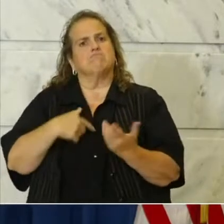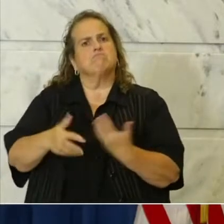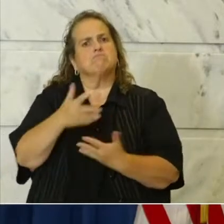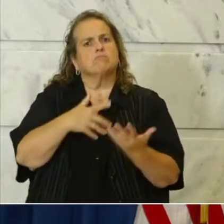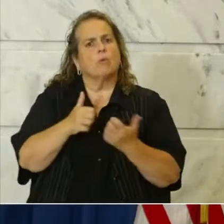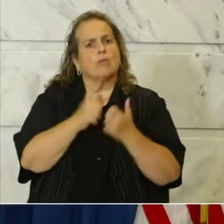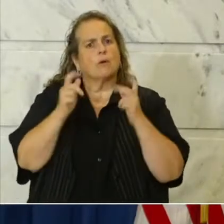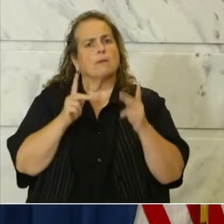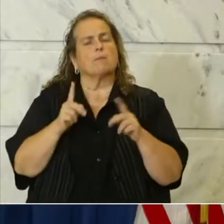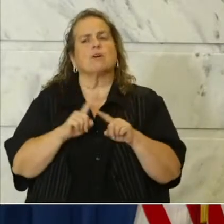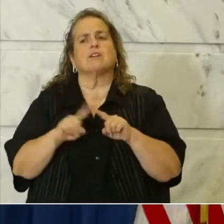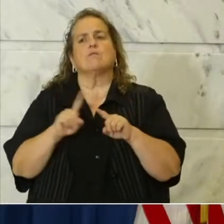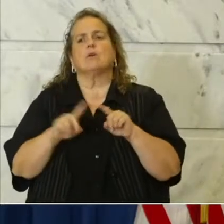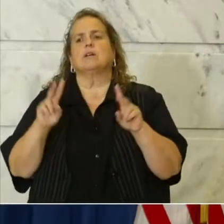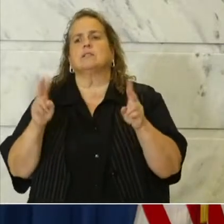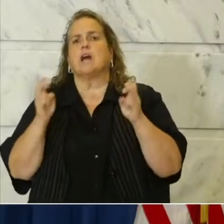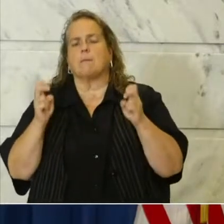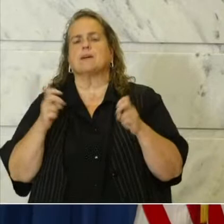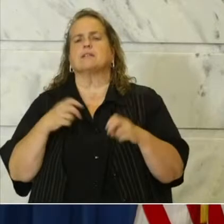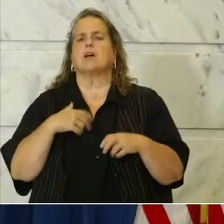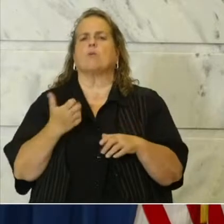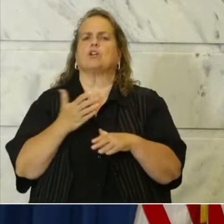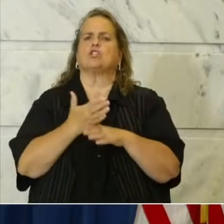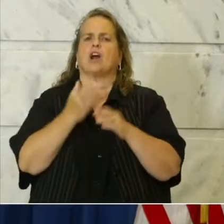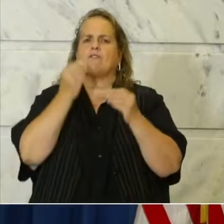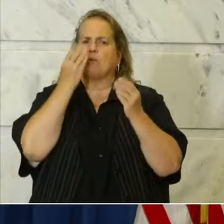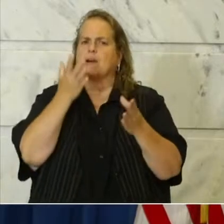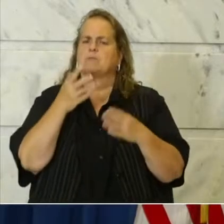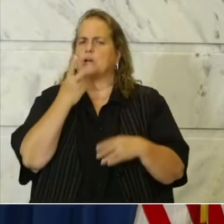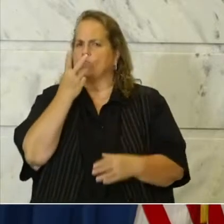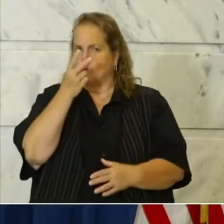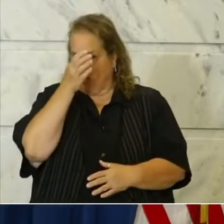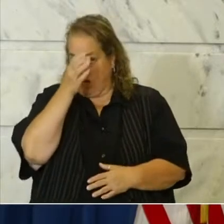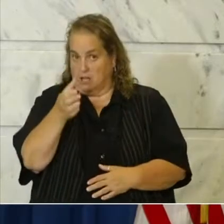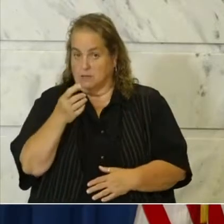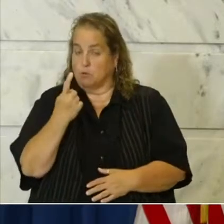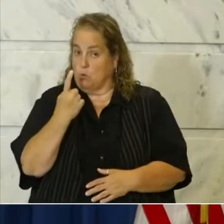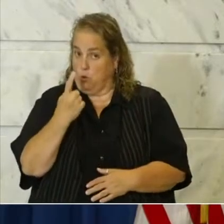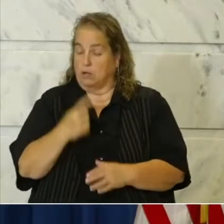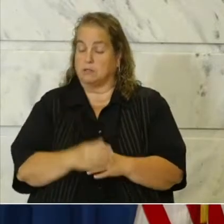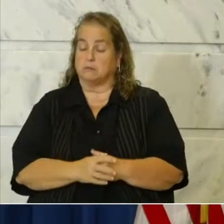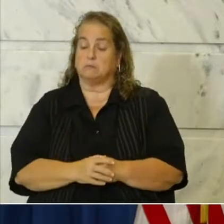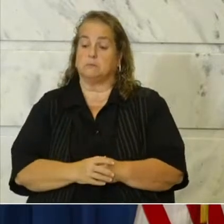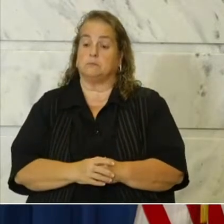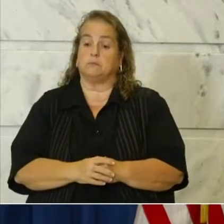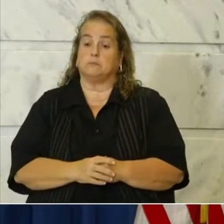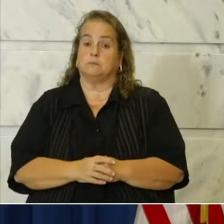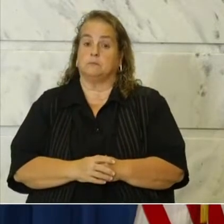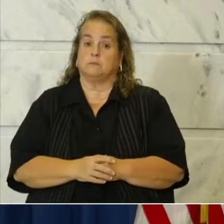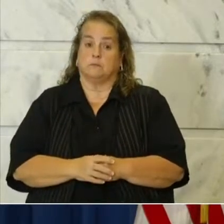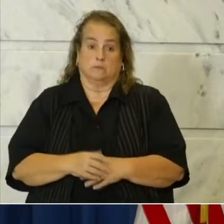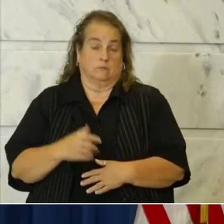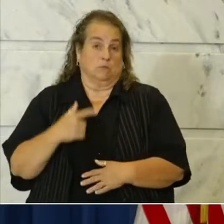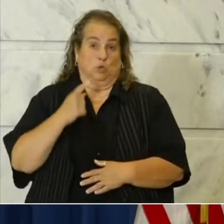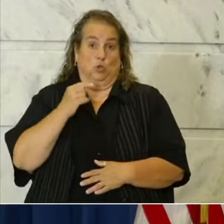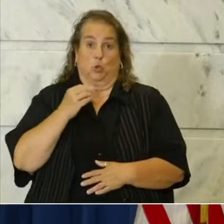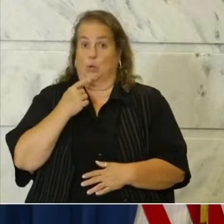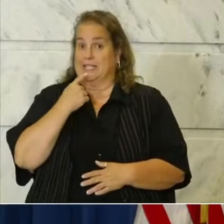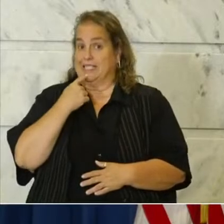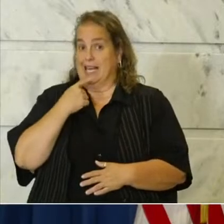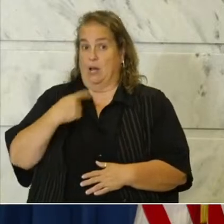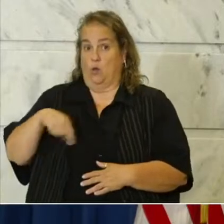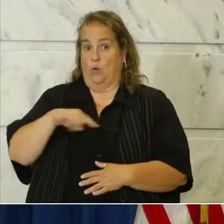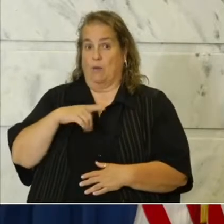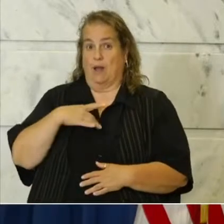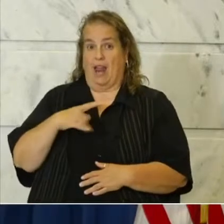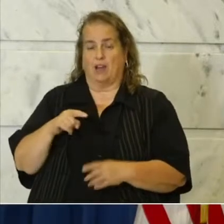different topics come up, I just sort of want to share information about 2 concepts. One is to say we would like to be as precise